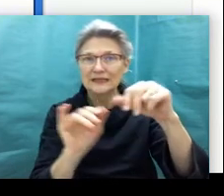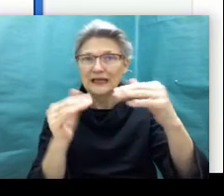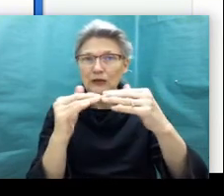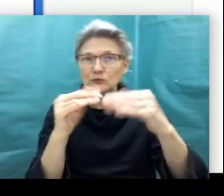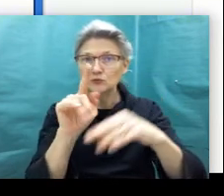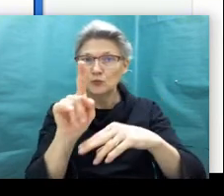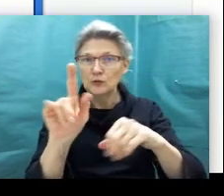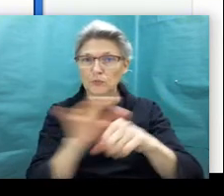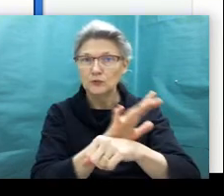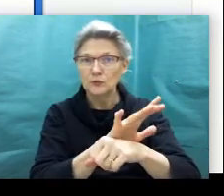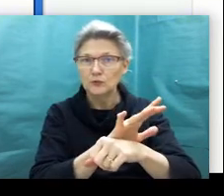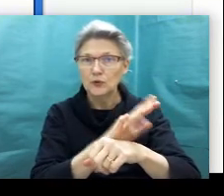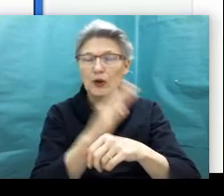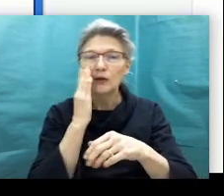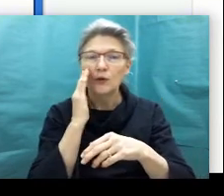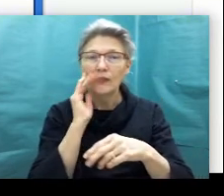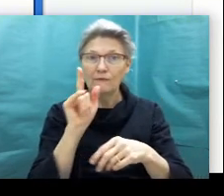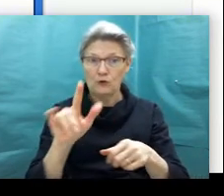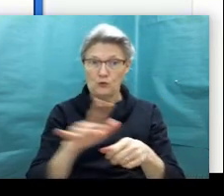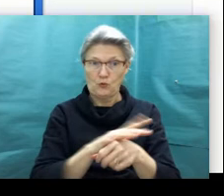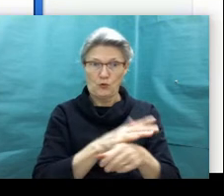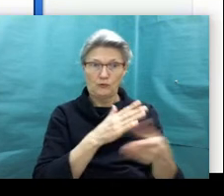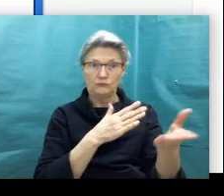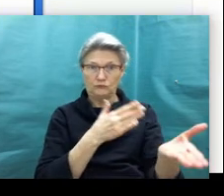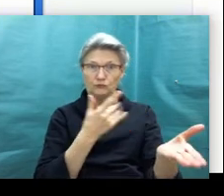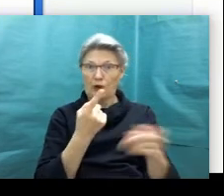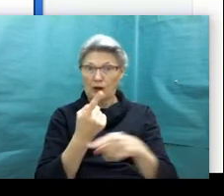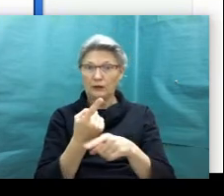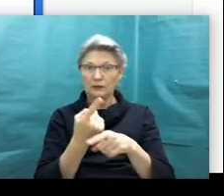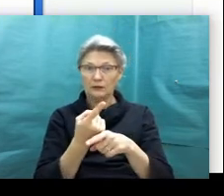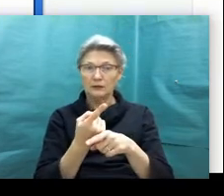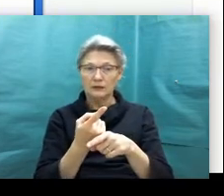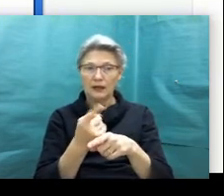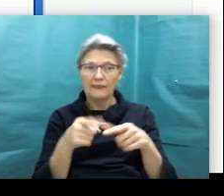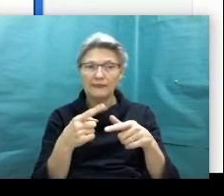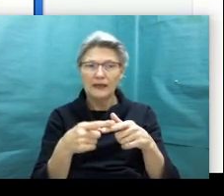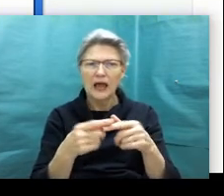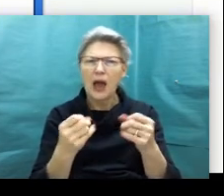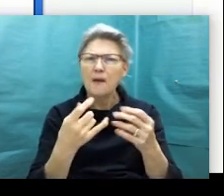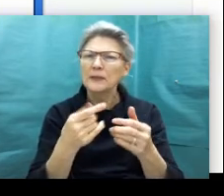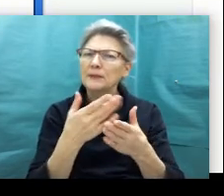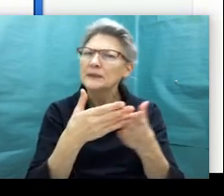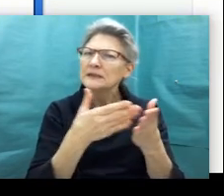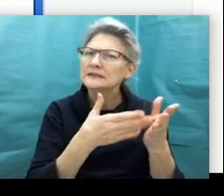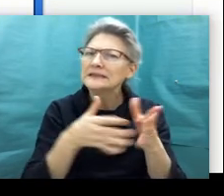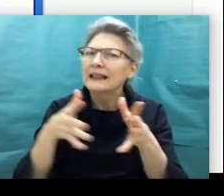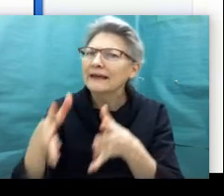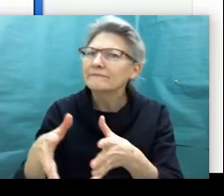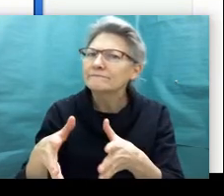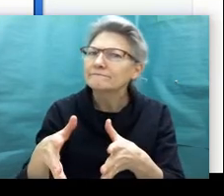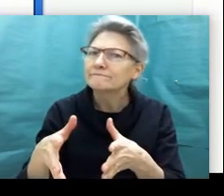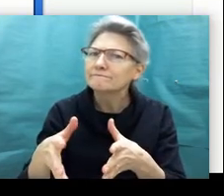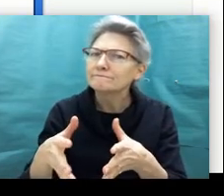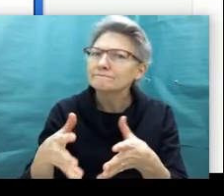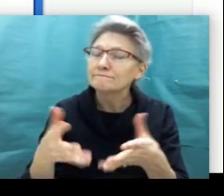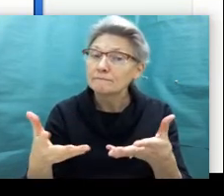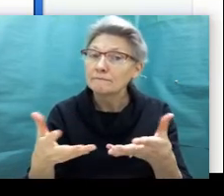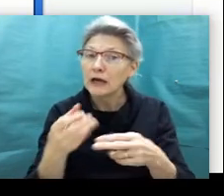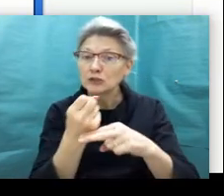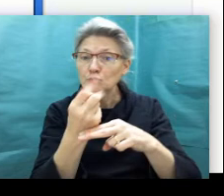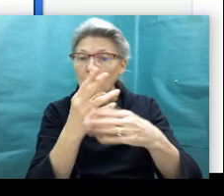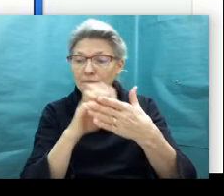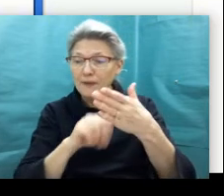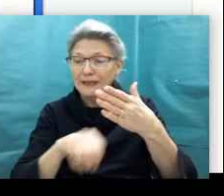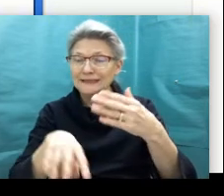1 whole, I know that I have 1 whole here, right? And then how many pieces do I have left over? Well, 12